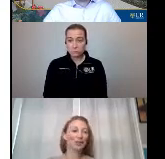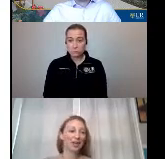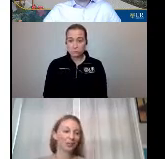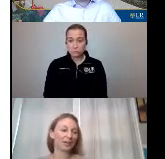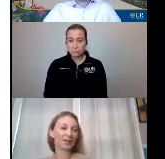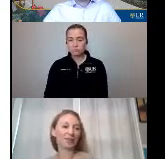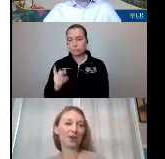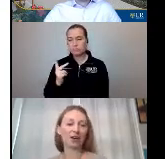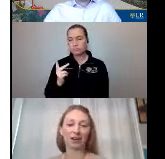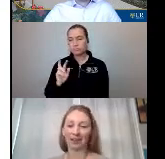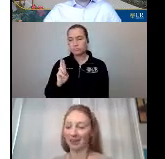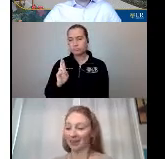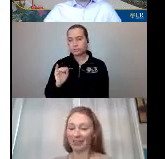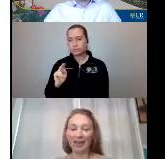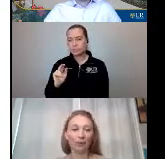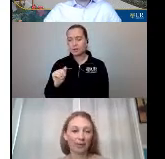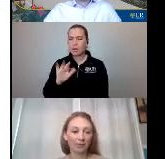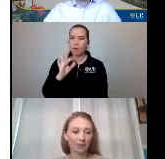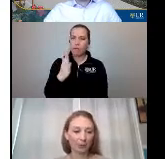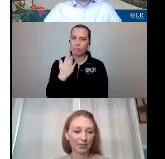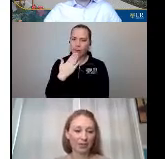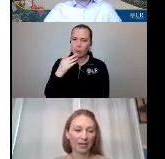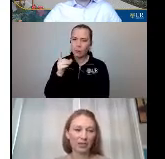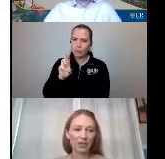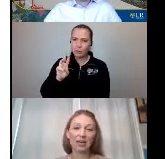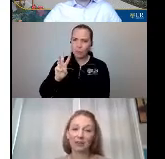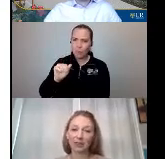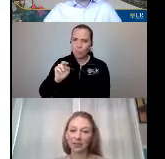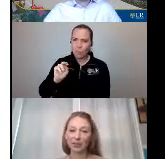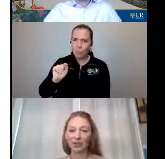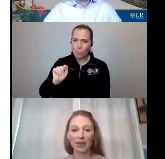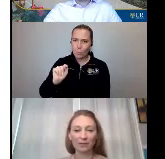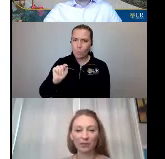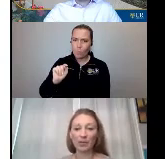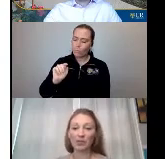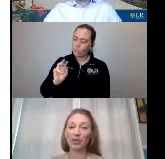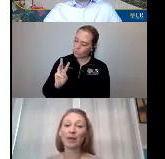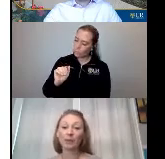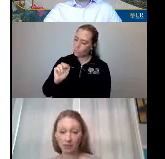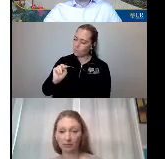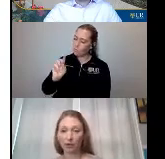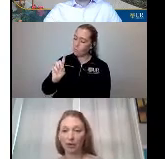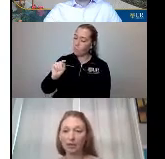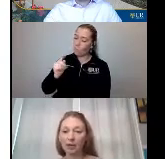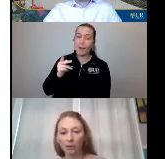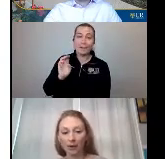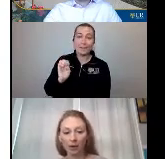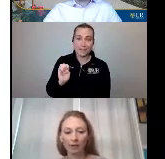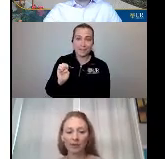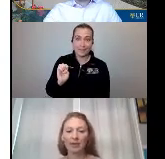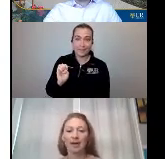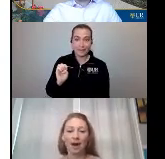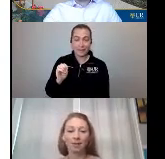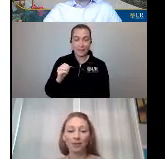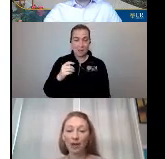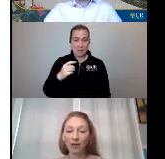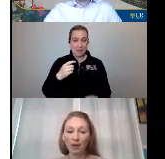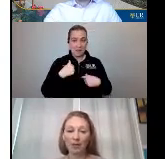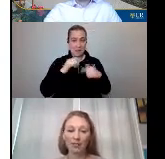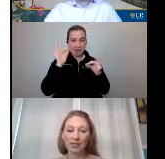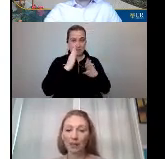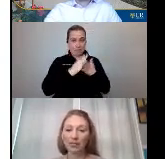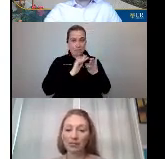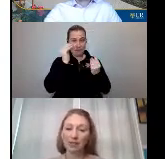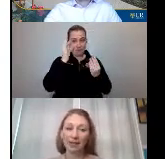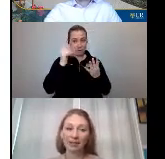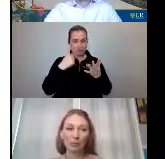Well, thank you, Dr. Wandtke, for that amazing presentation. It definitely included a lot of information that I was currently unaware of. For all of